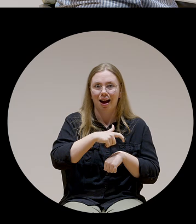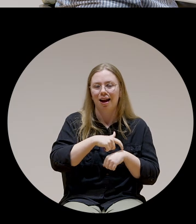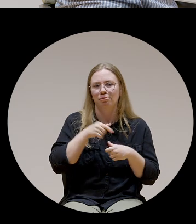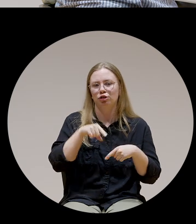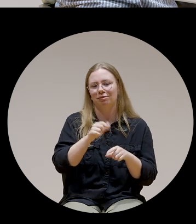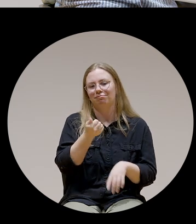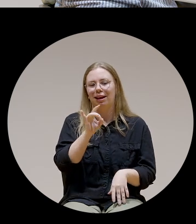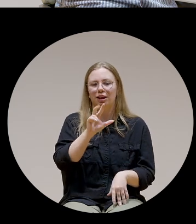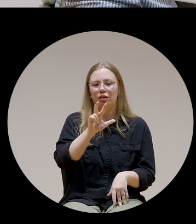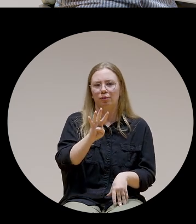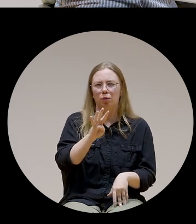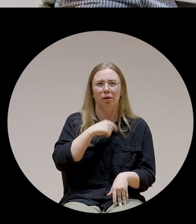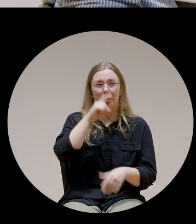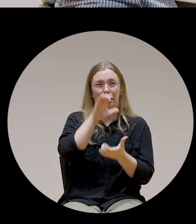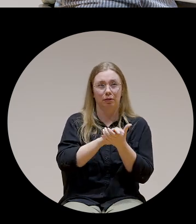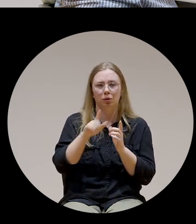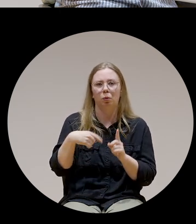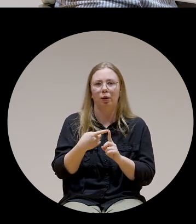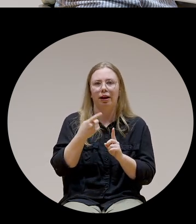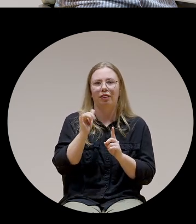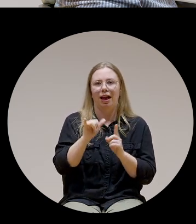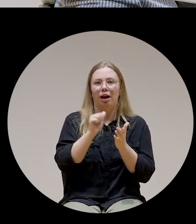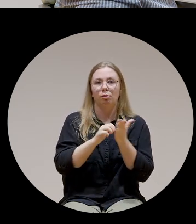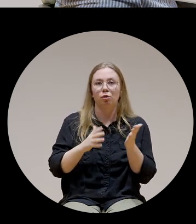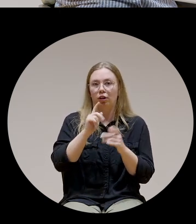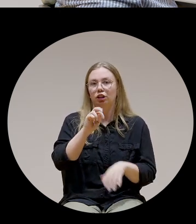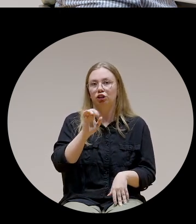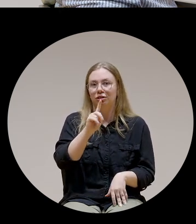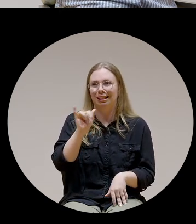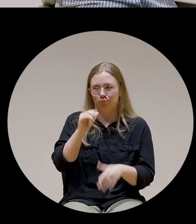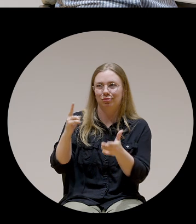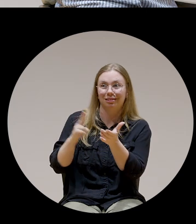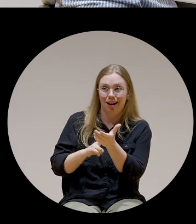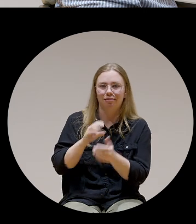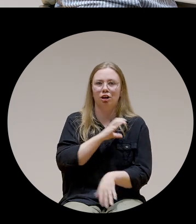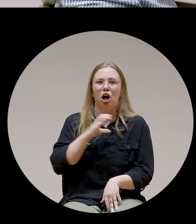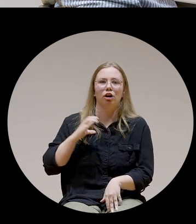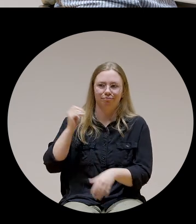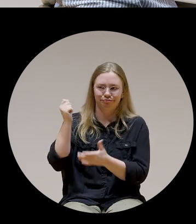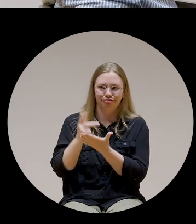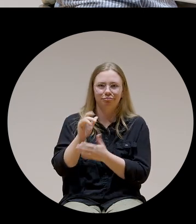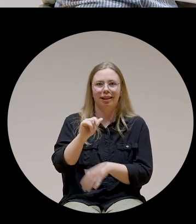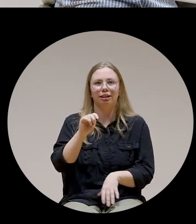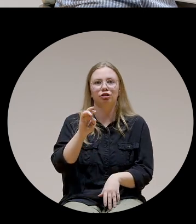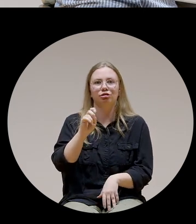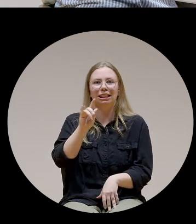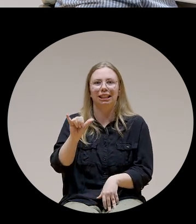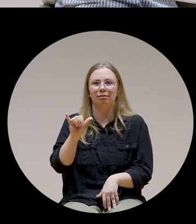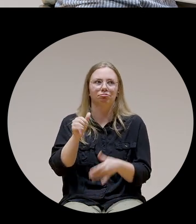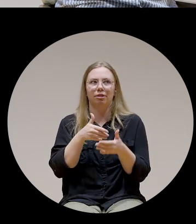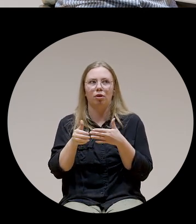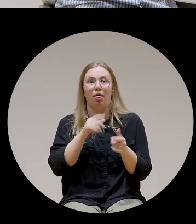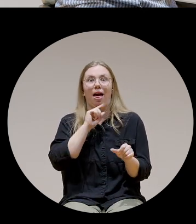the 1834, I believe, was when their removal treaty was signed, and Congress ratified that treaty, even though